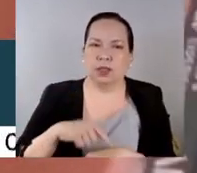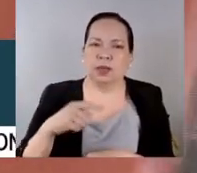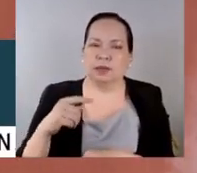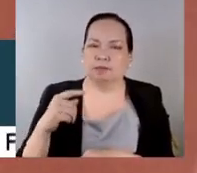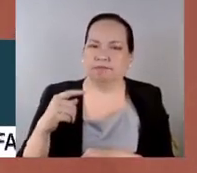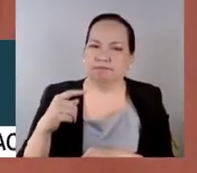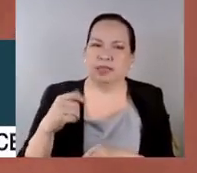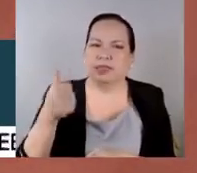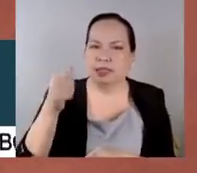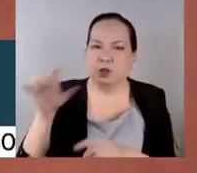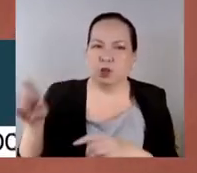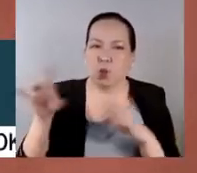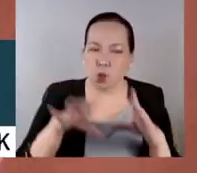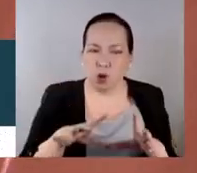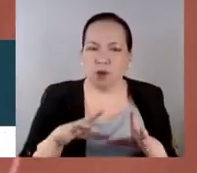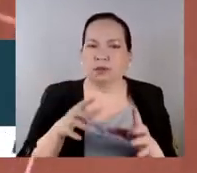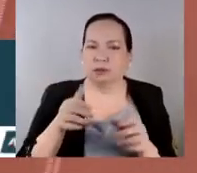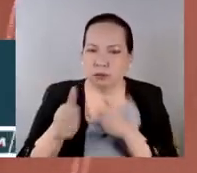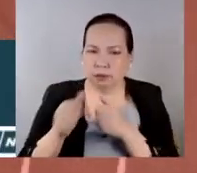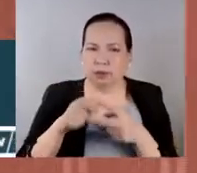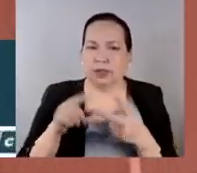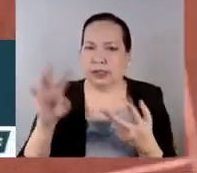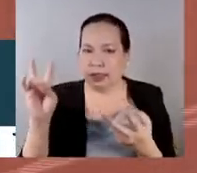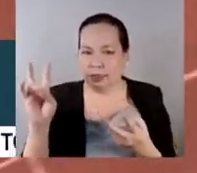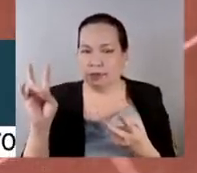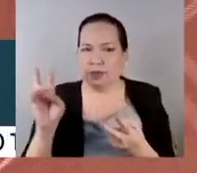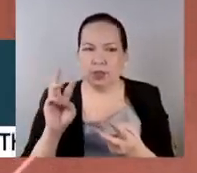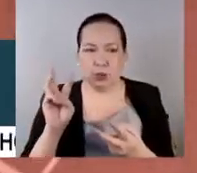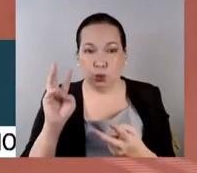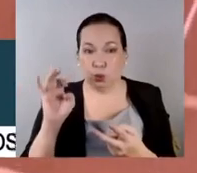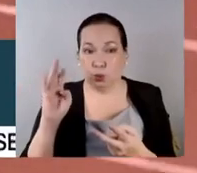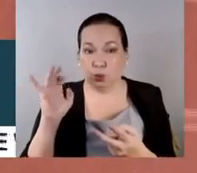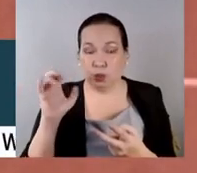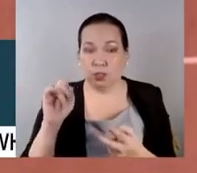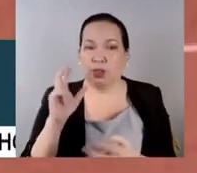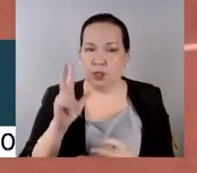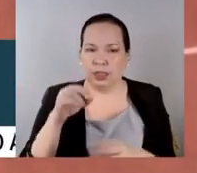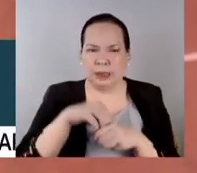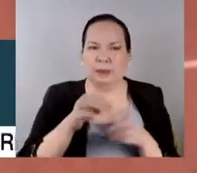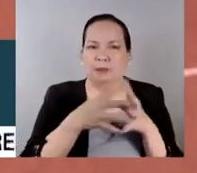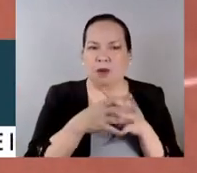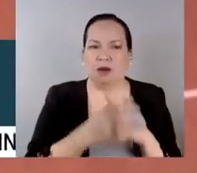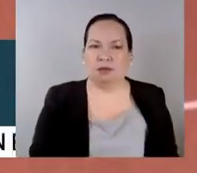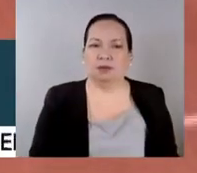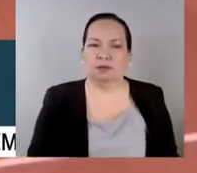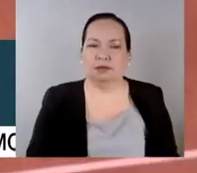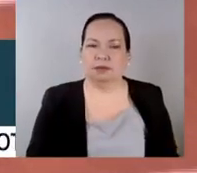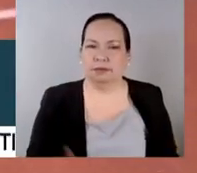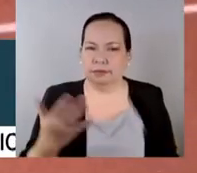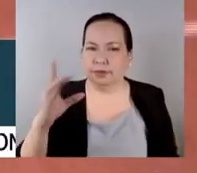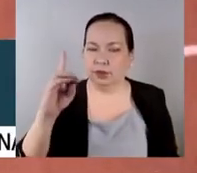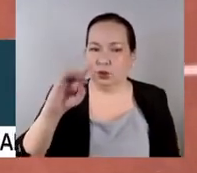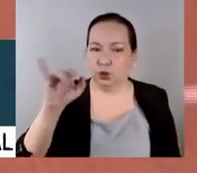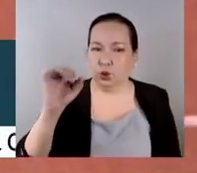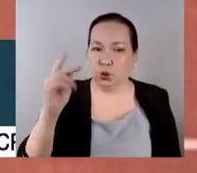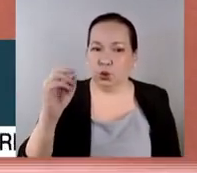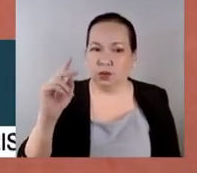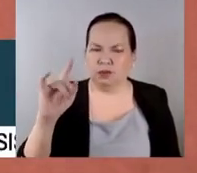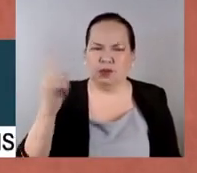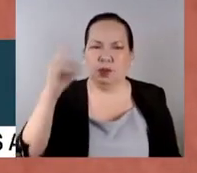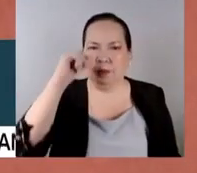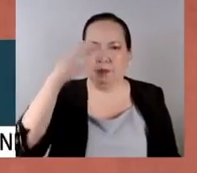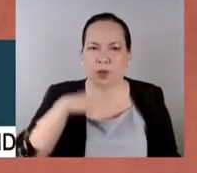titles, 7 at Wimbledon, and 3 at the US Open. Djokovic is the first man to win all